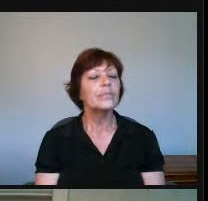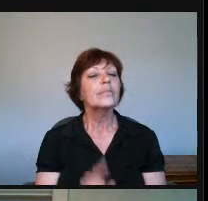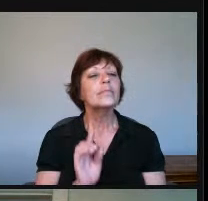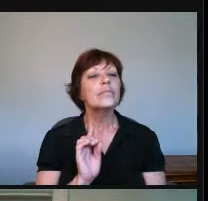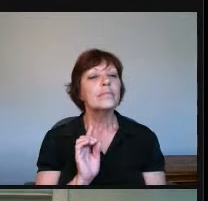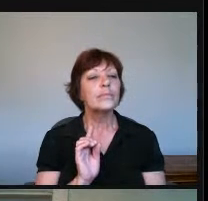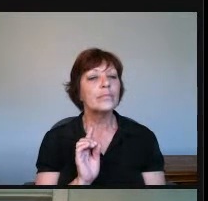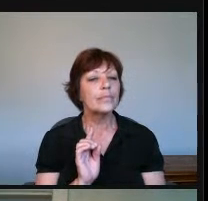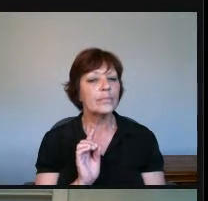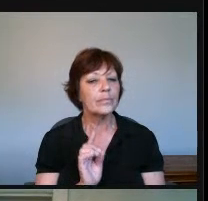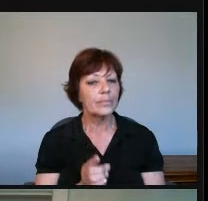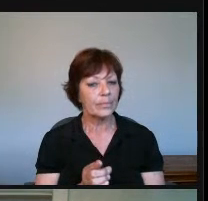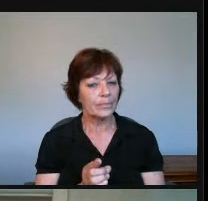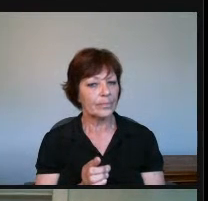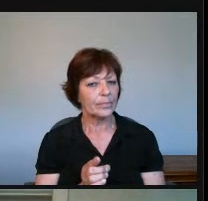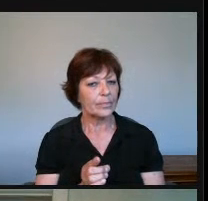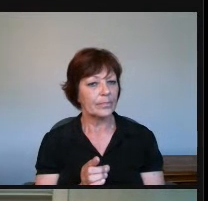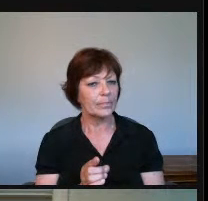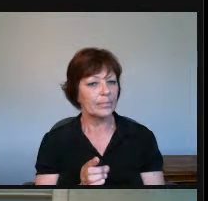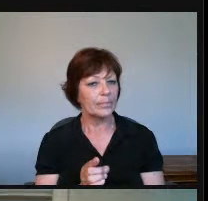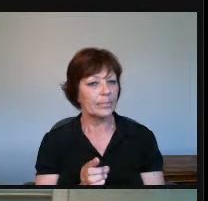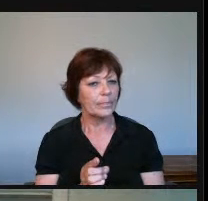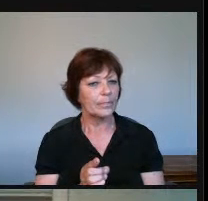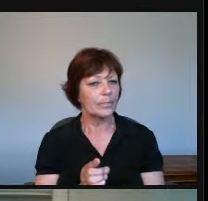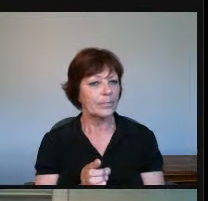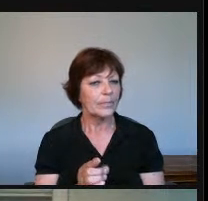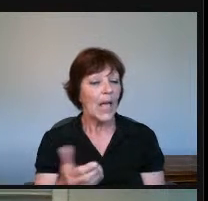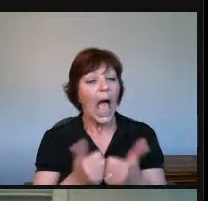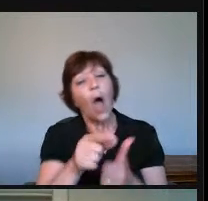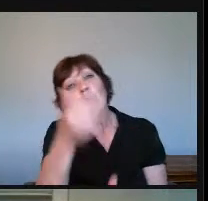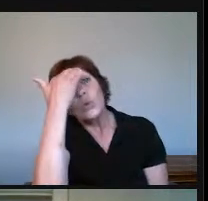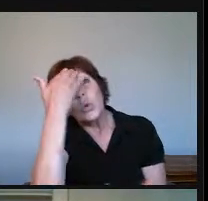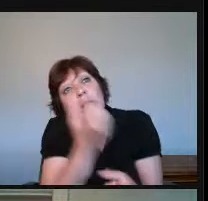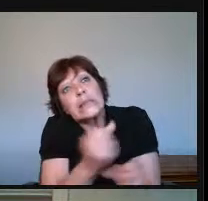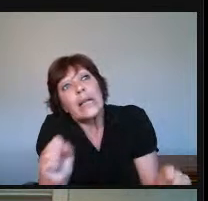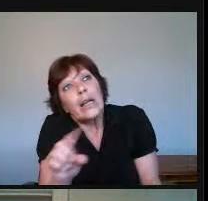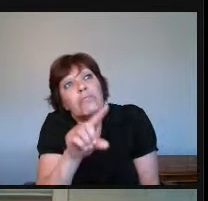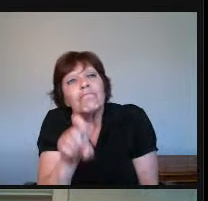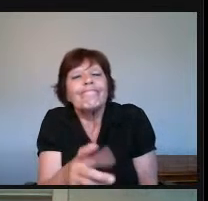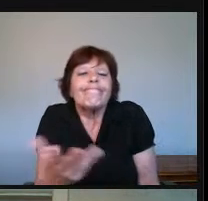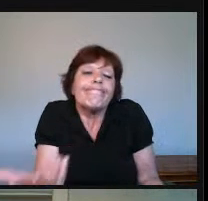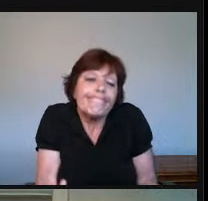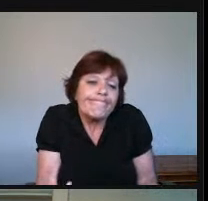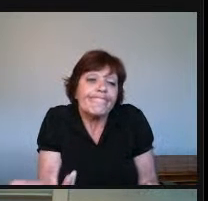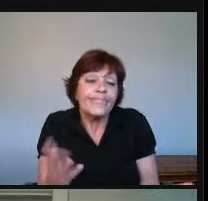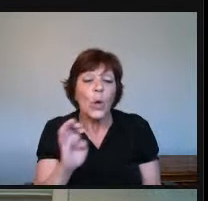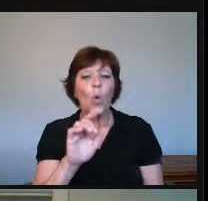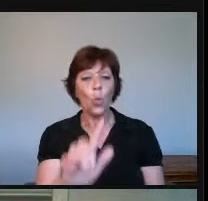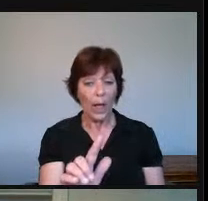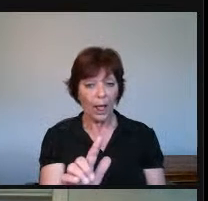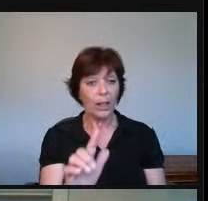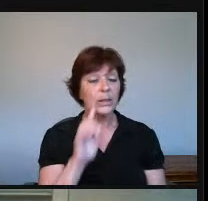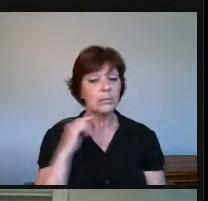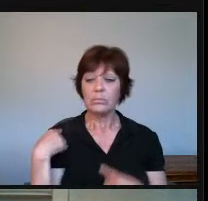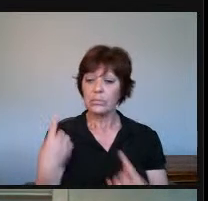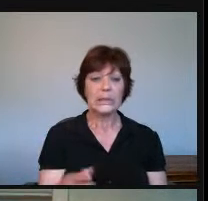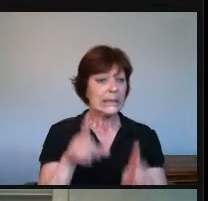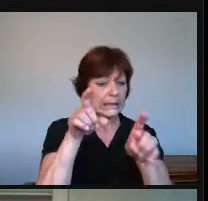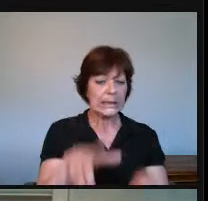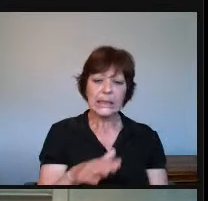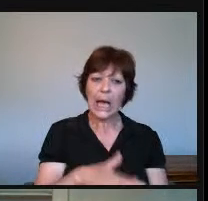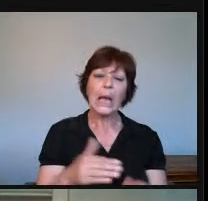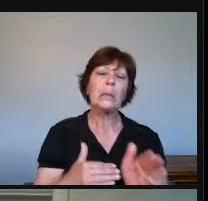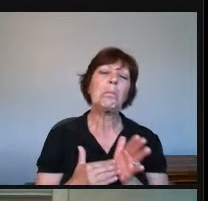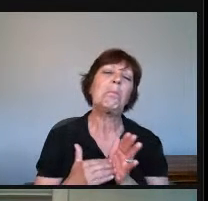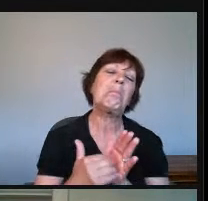So, how do we know they're safe? Well, it's been tested on millions. I don't know how